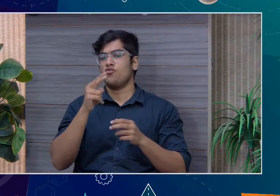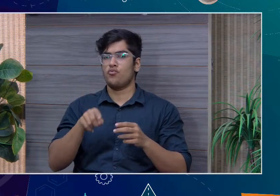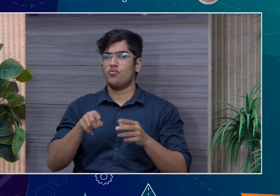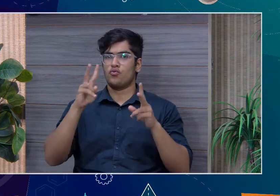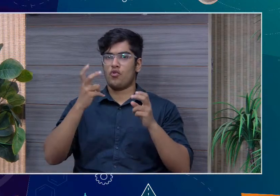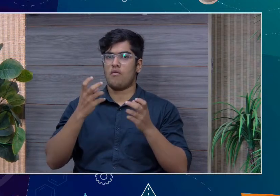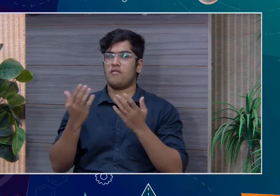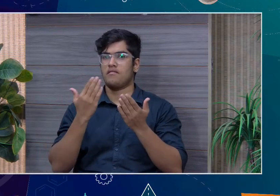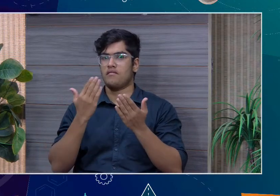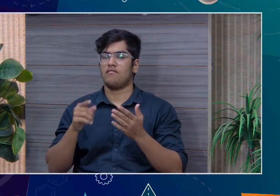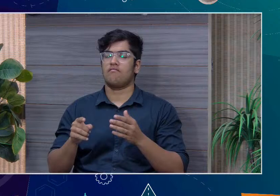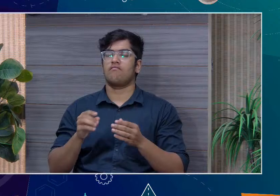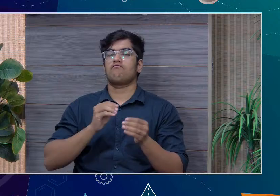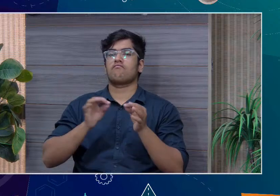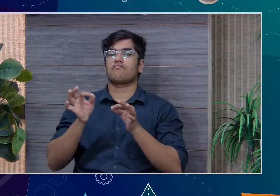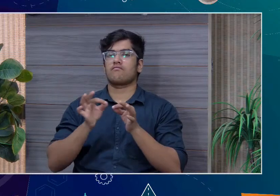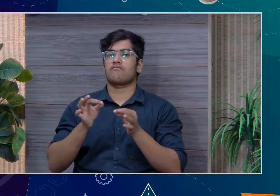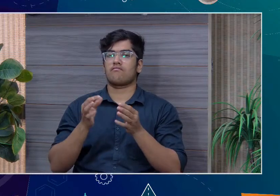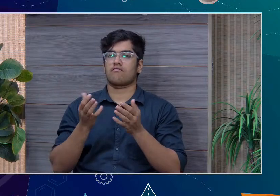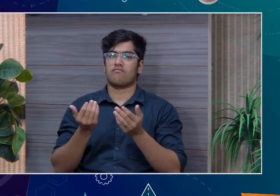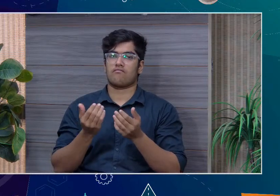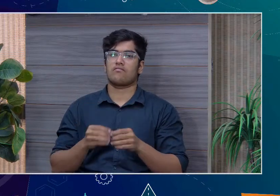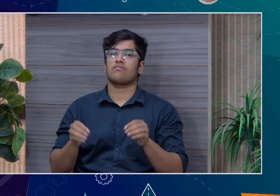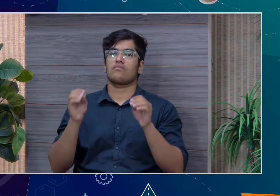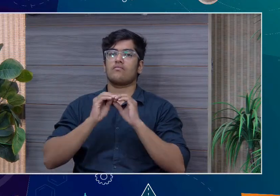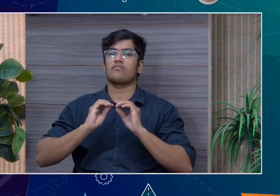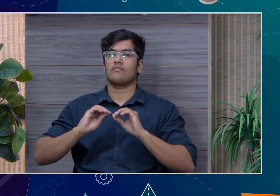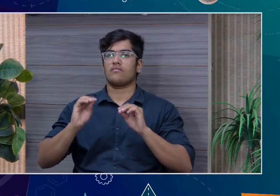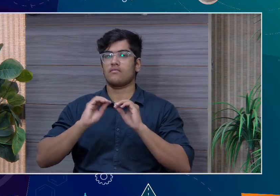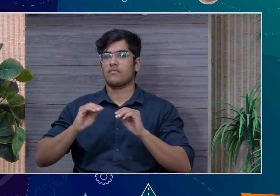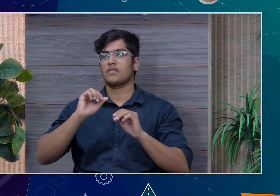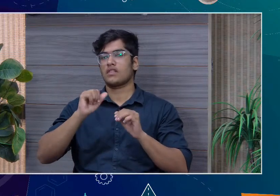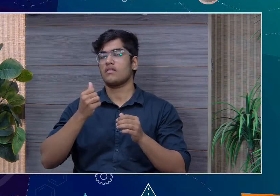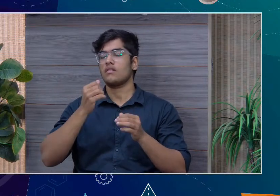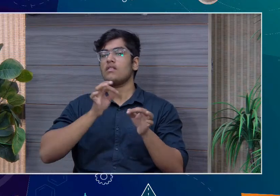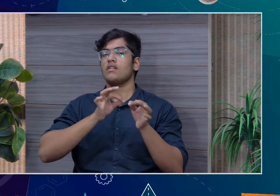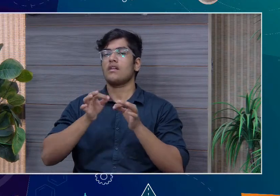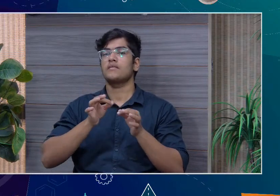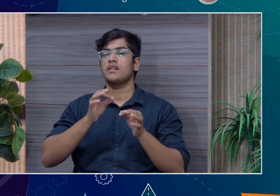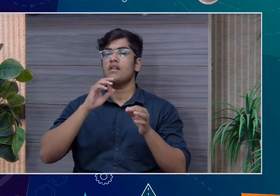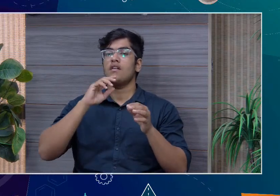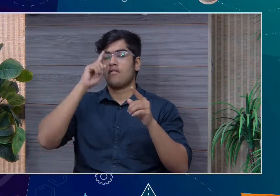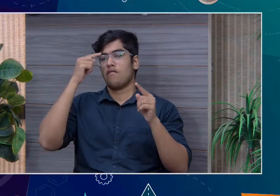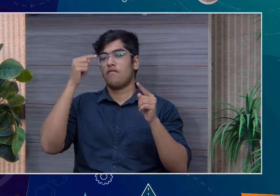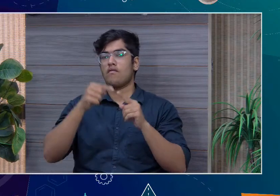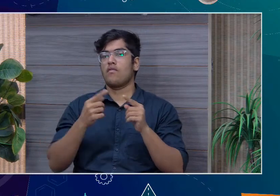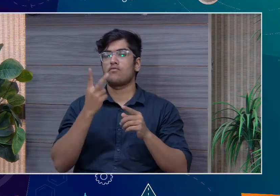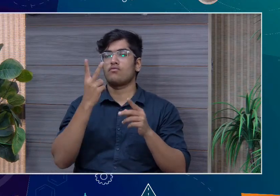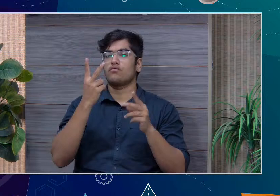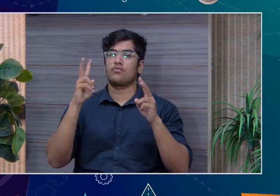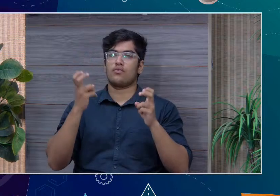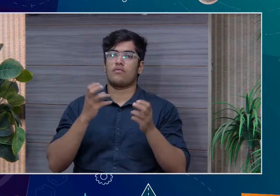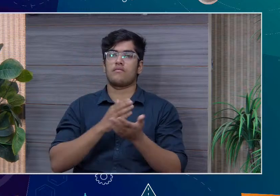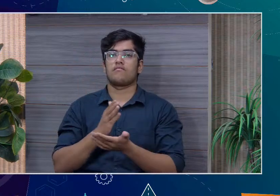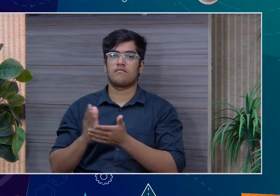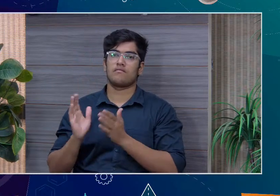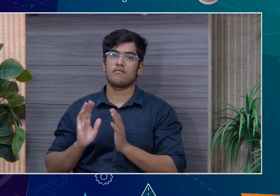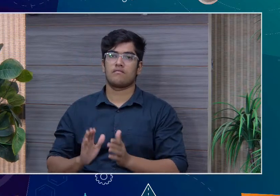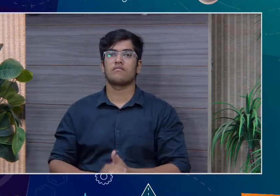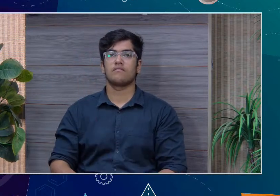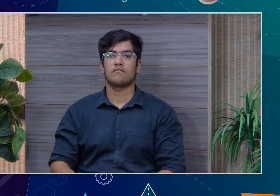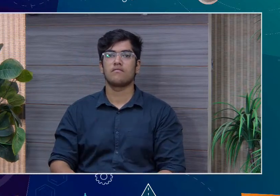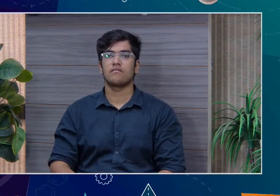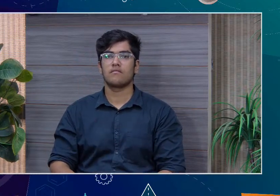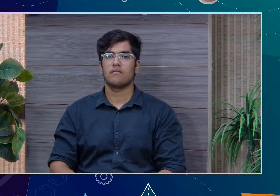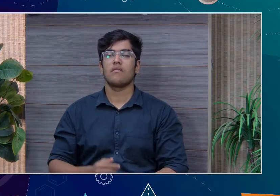two themes, and then our explanation can be based on these two themes. Okay. All right, that would